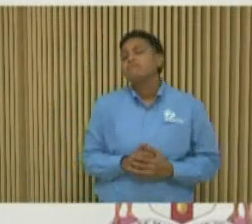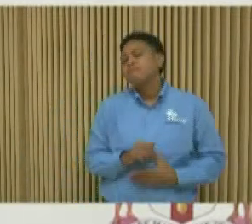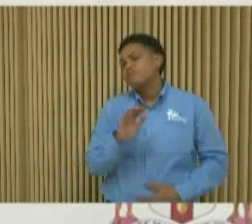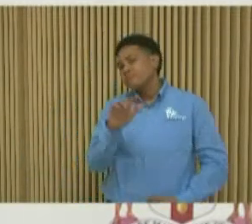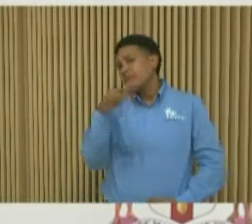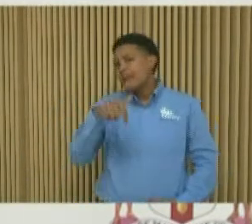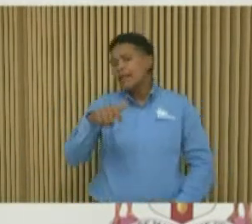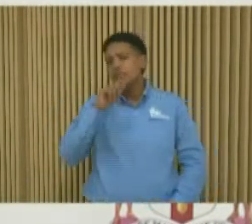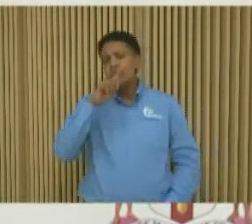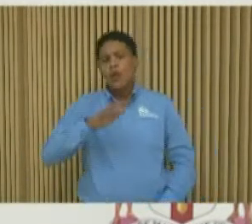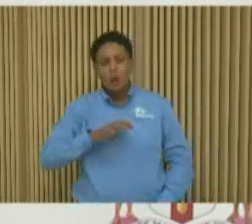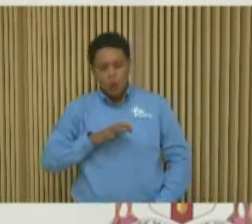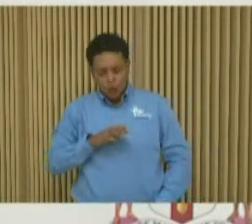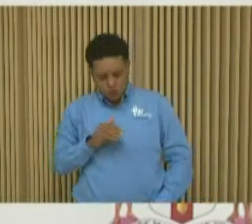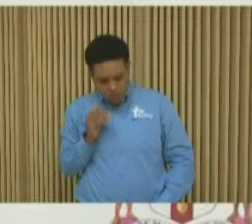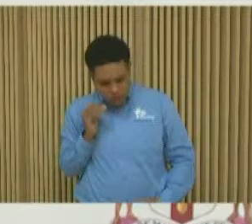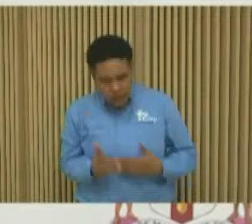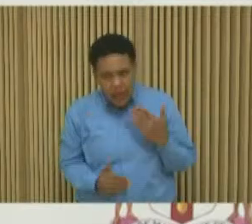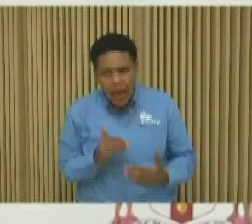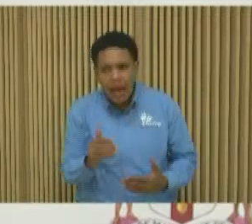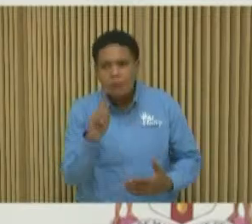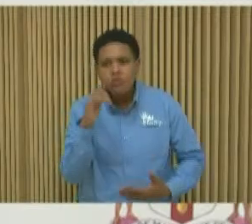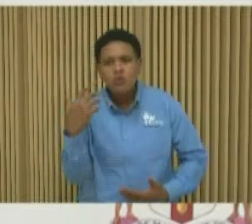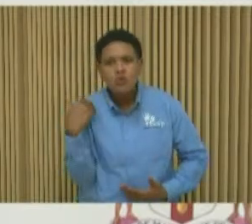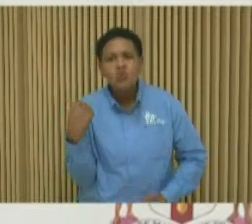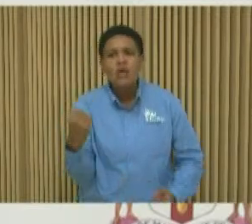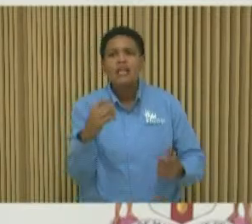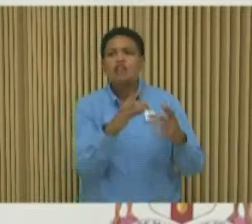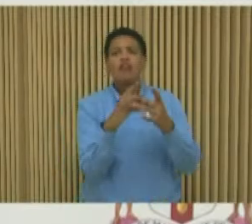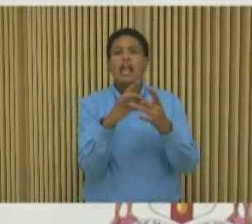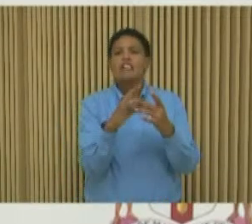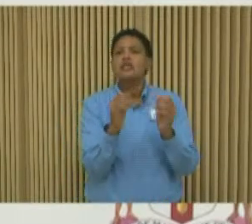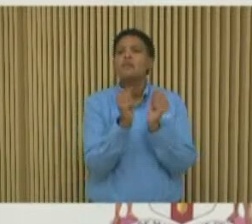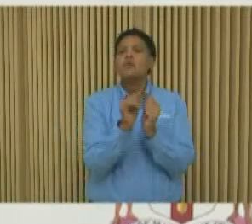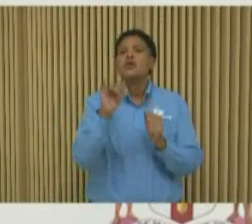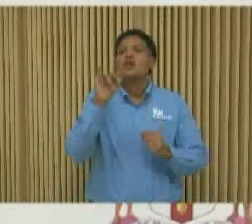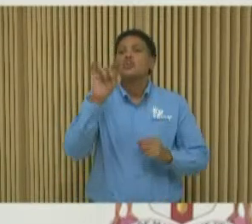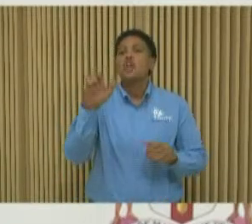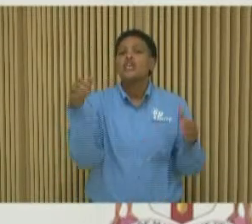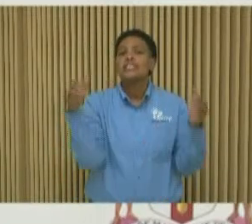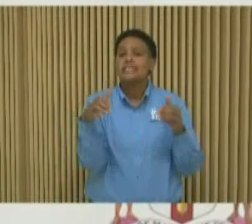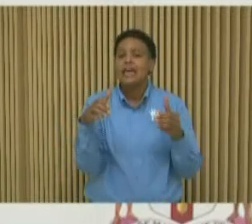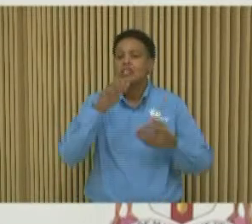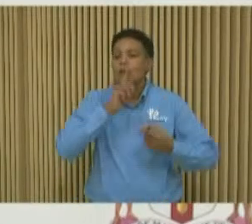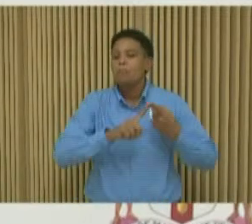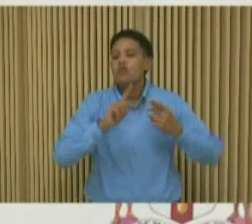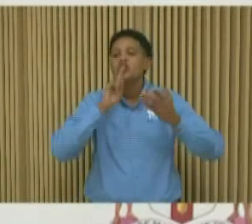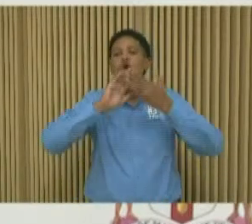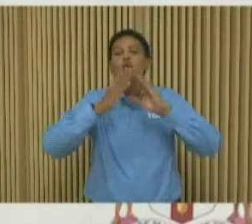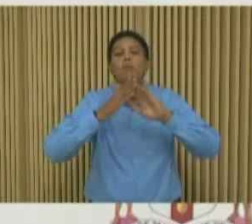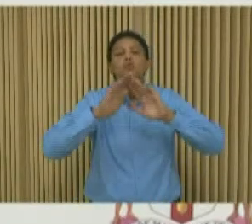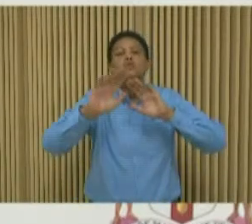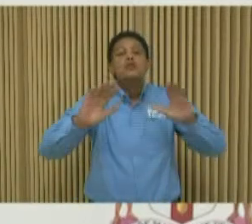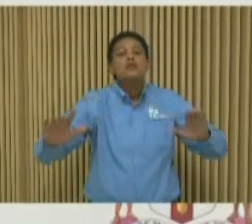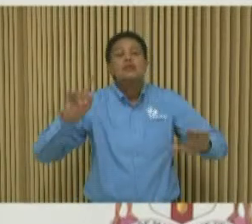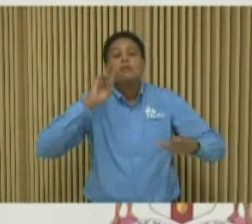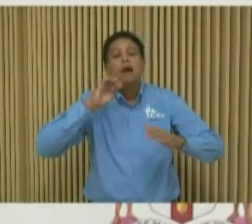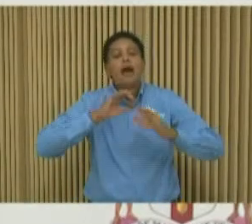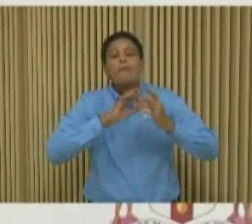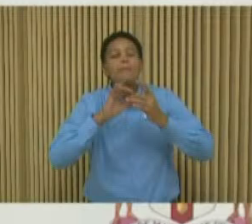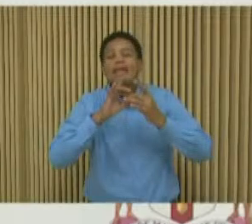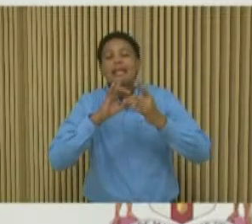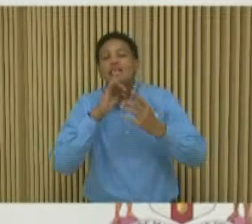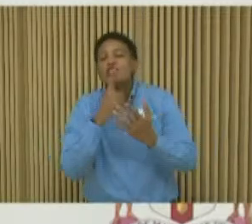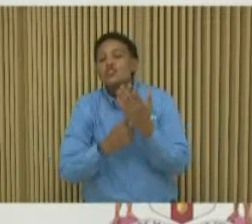This is a great step towards strengthening the relationship with the justice sector and communities by building trust